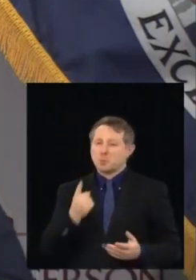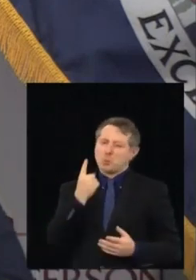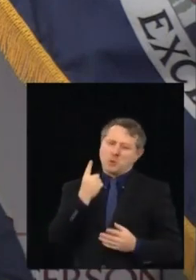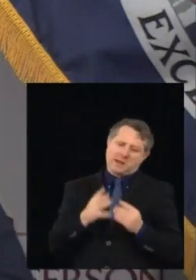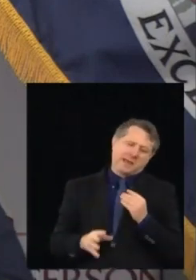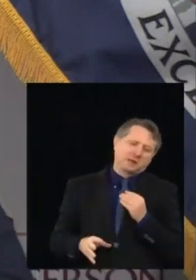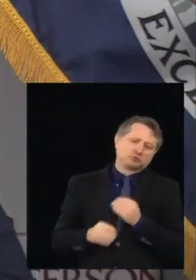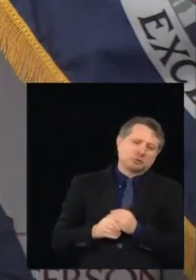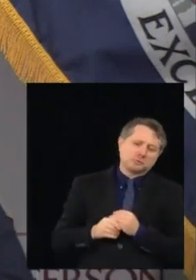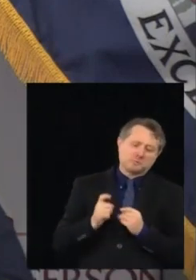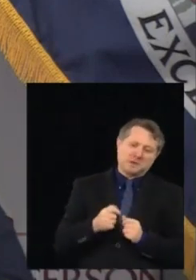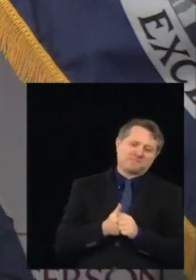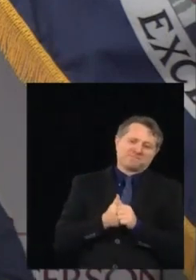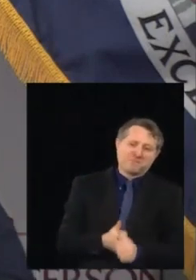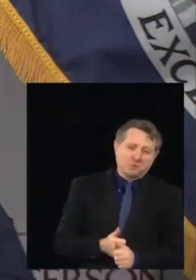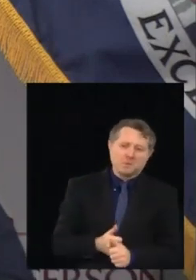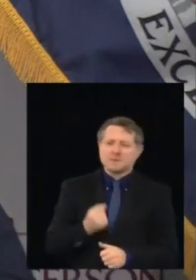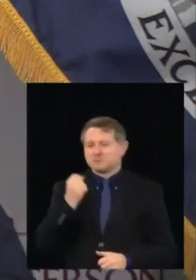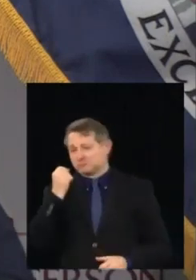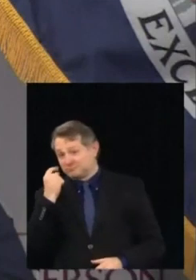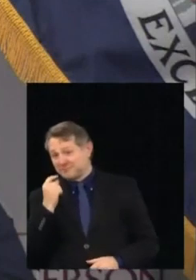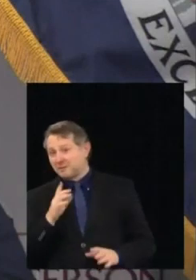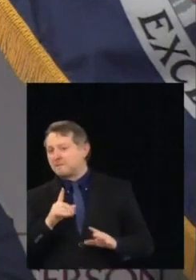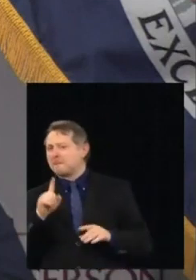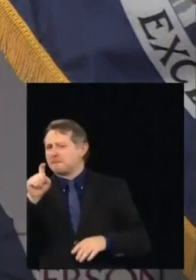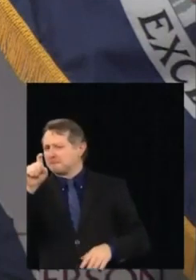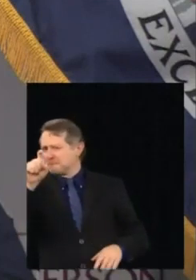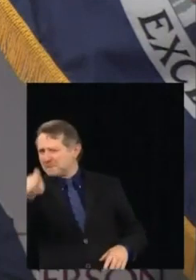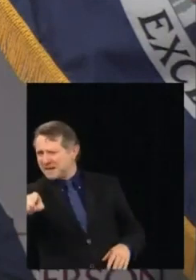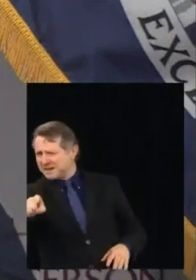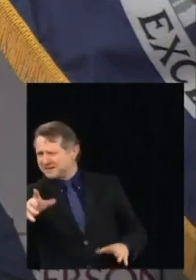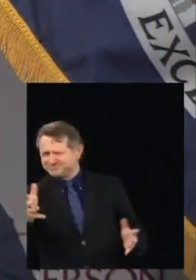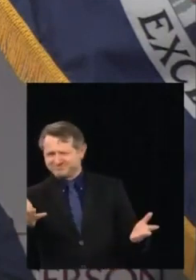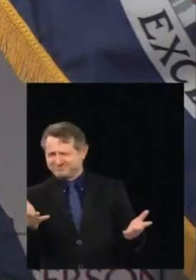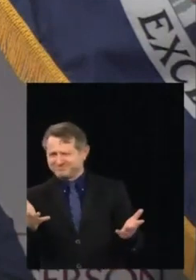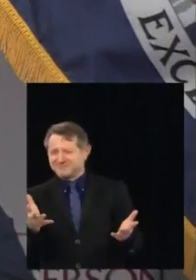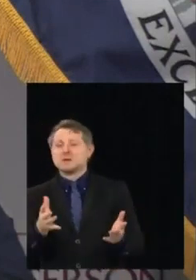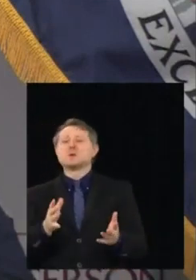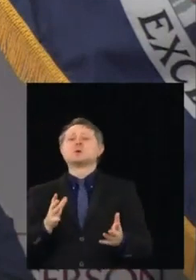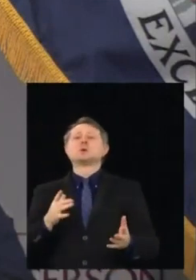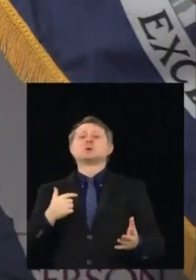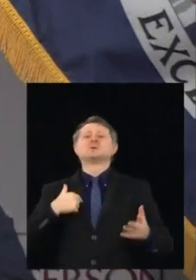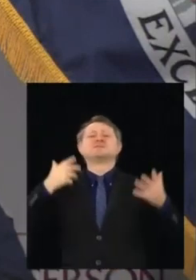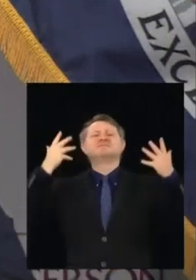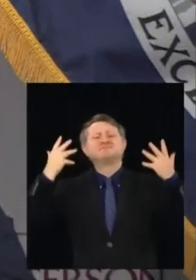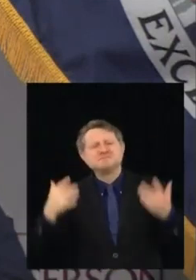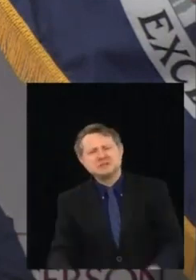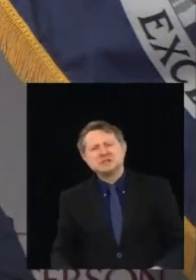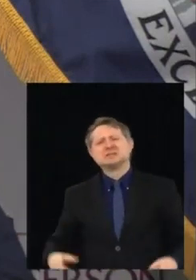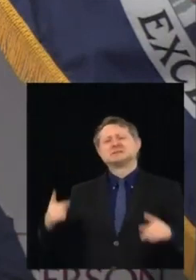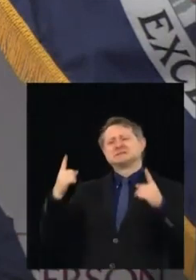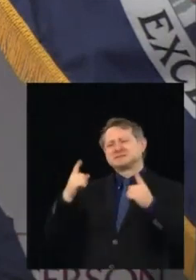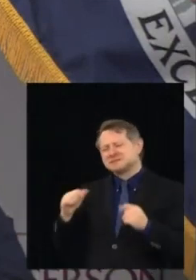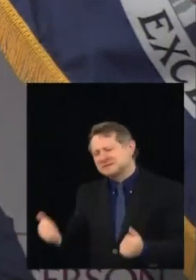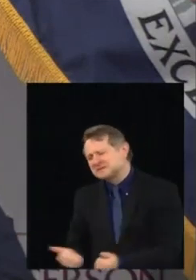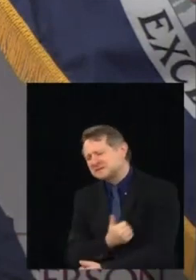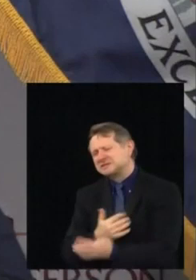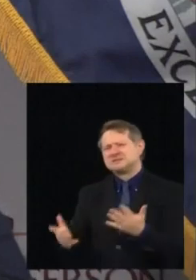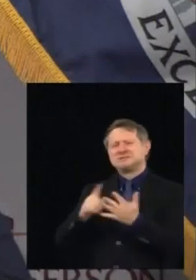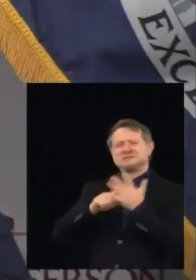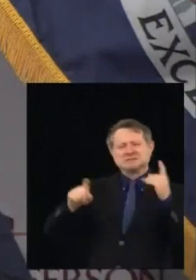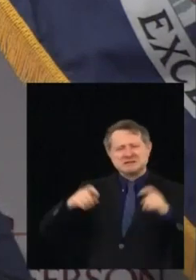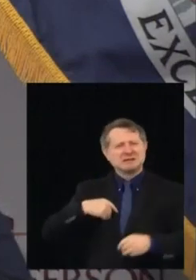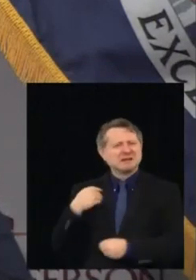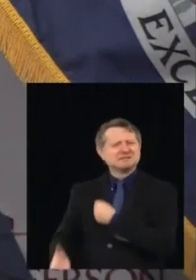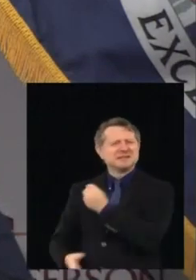I think, look, we have to be able to say, we did everything we can, right? We